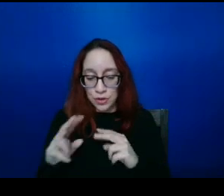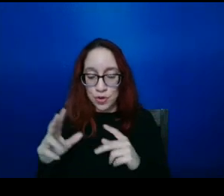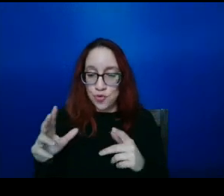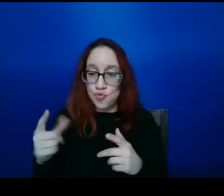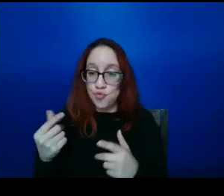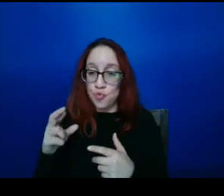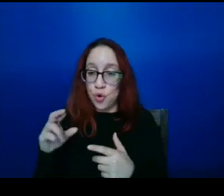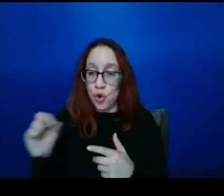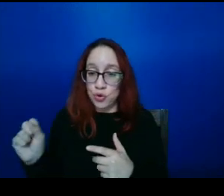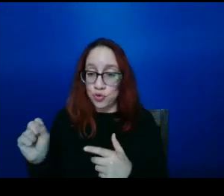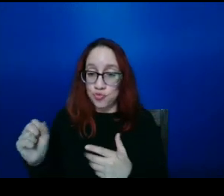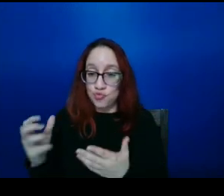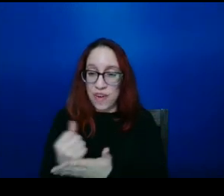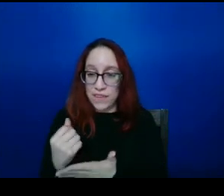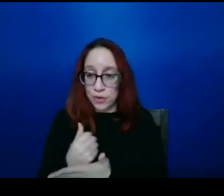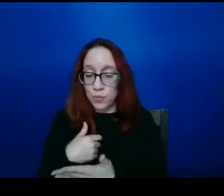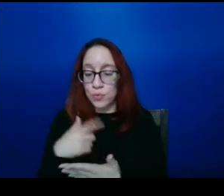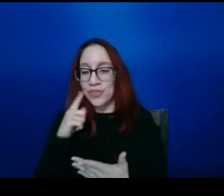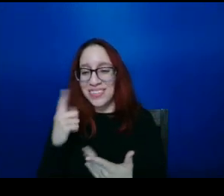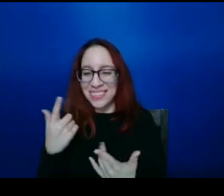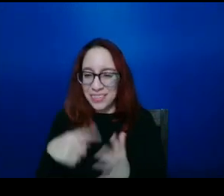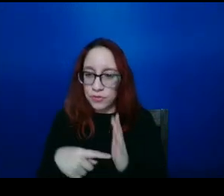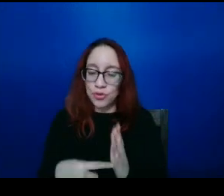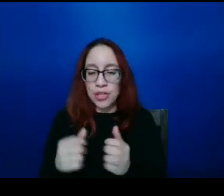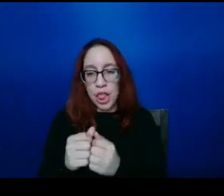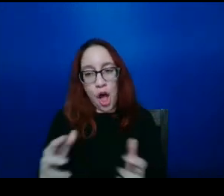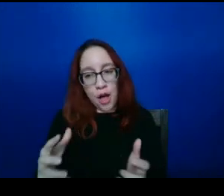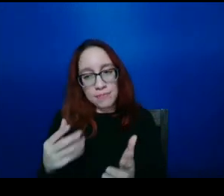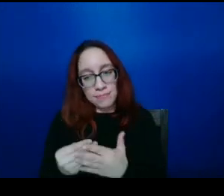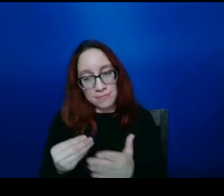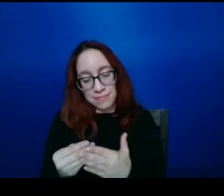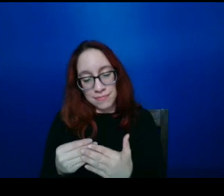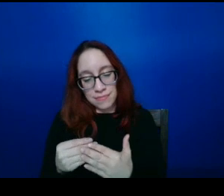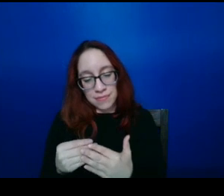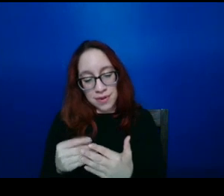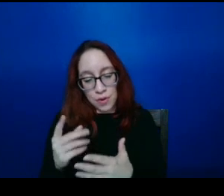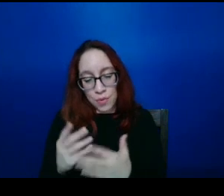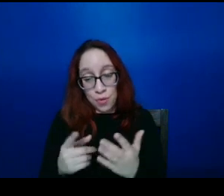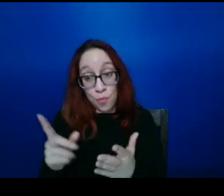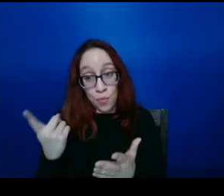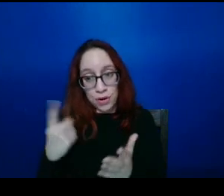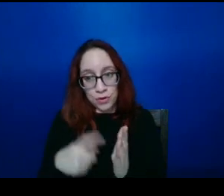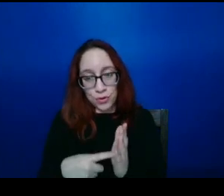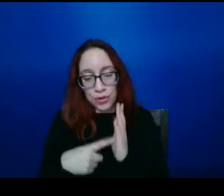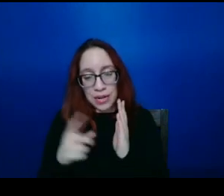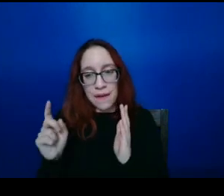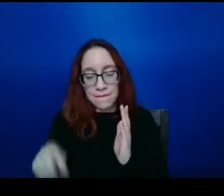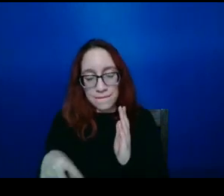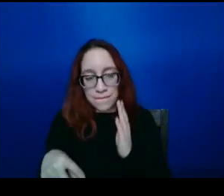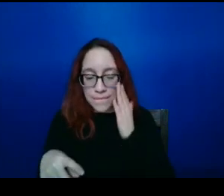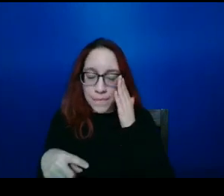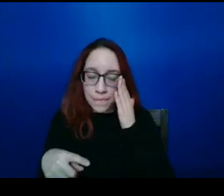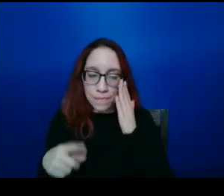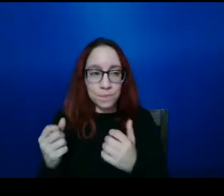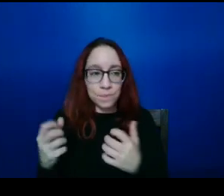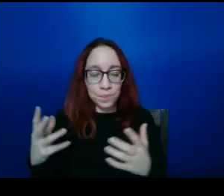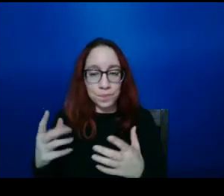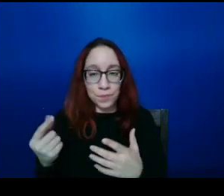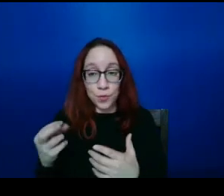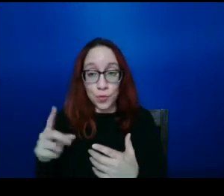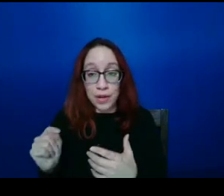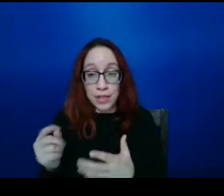revenue. You still have to demonstrate you lost some sort of revenue, and one of the requirements will be that you have to, the amount of grant funding